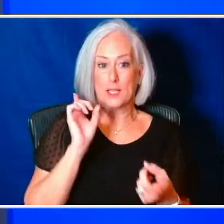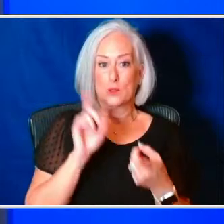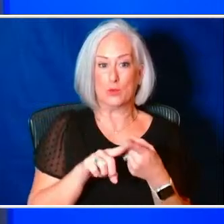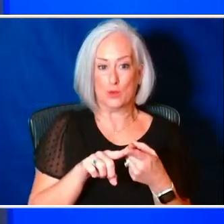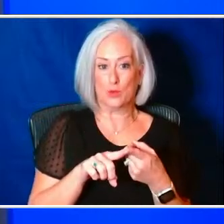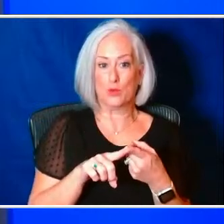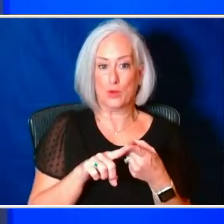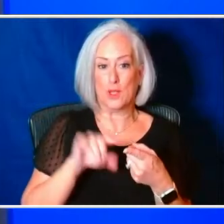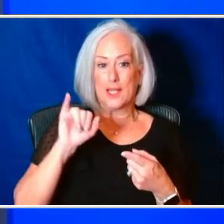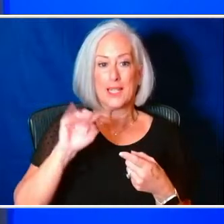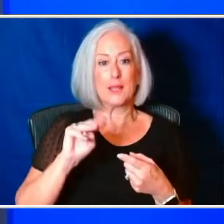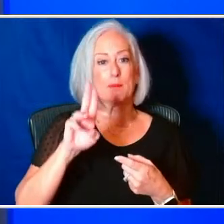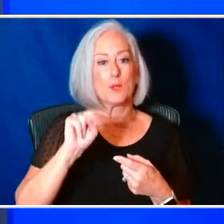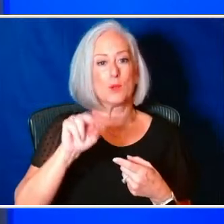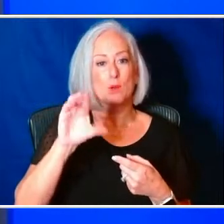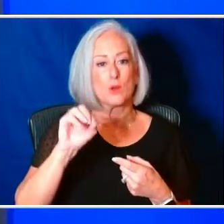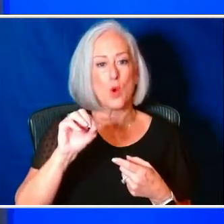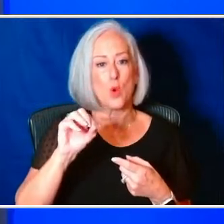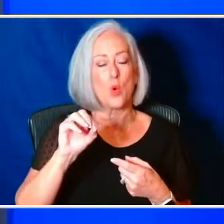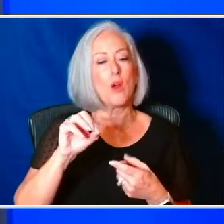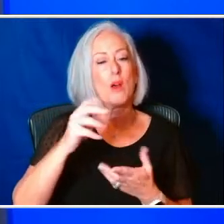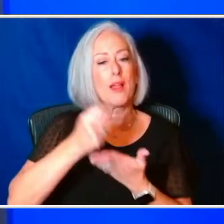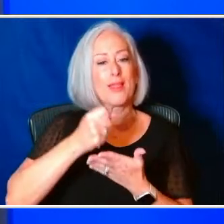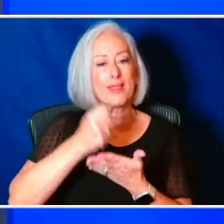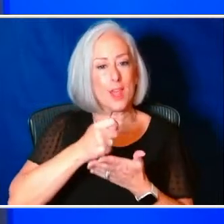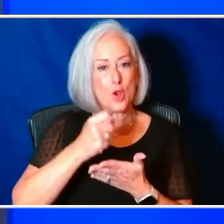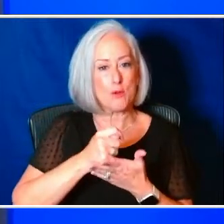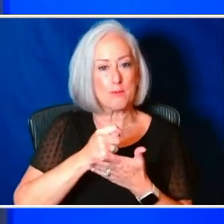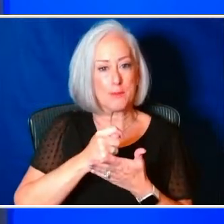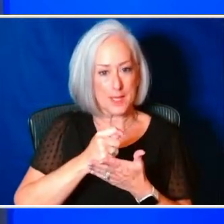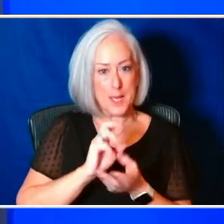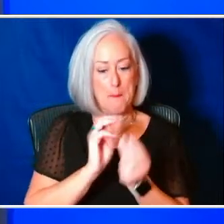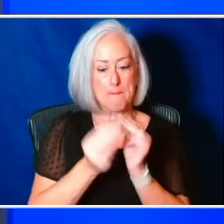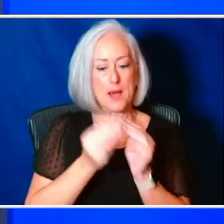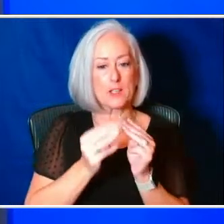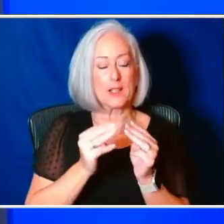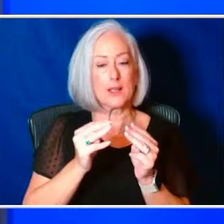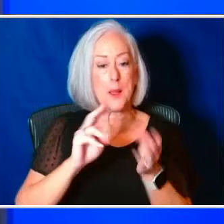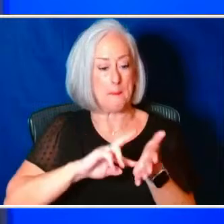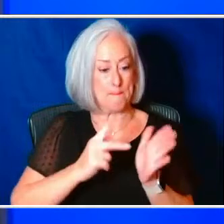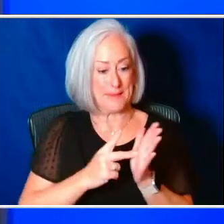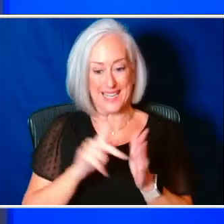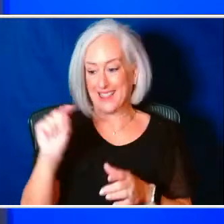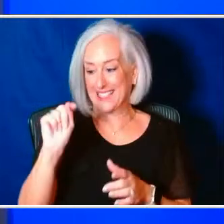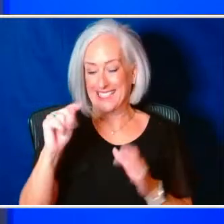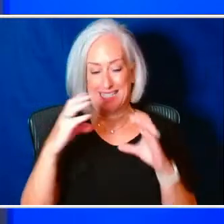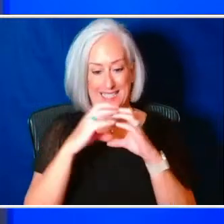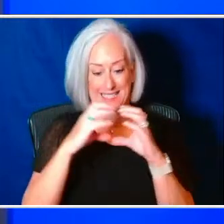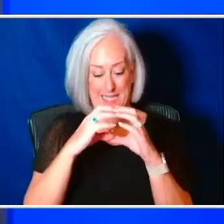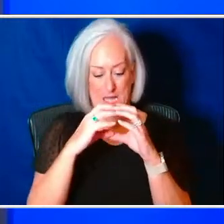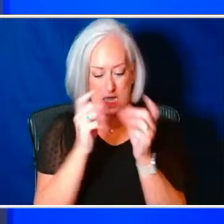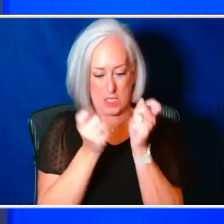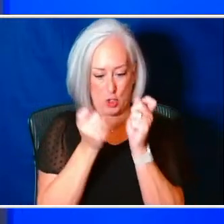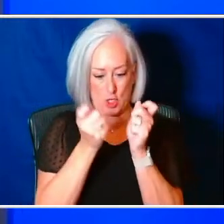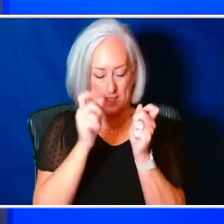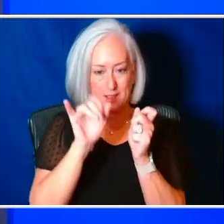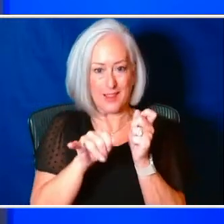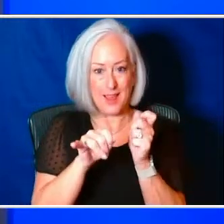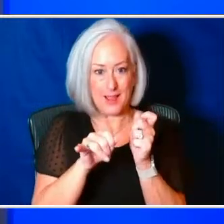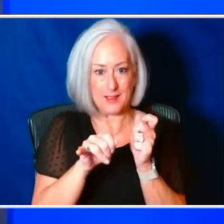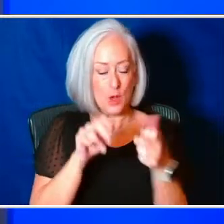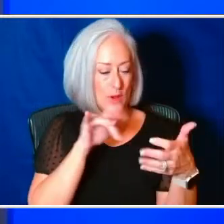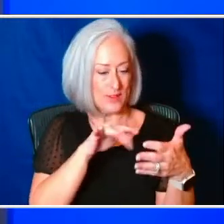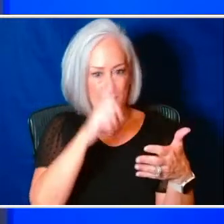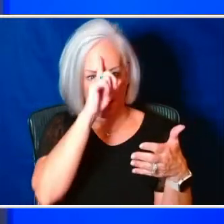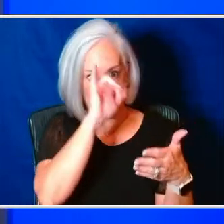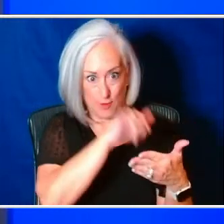therapy modulators are trying to enhance the activity of the T cell that's part of the immune system. So there are studies doing that, and also other